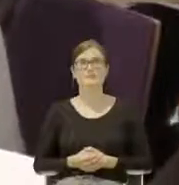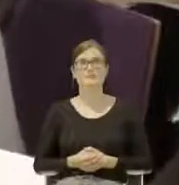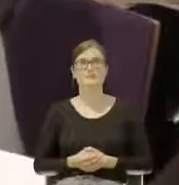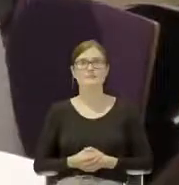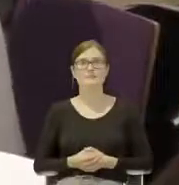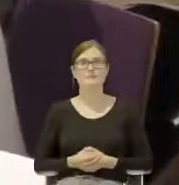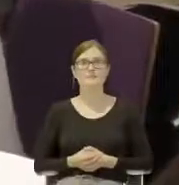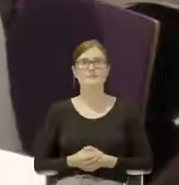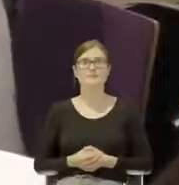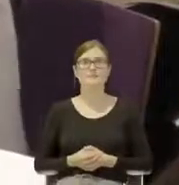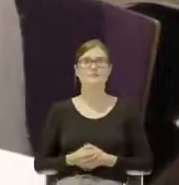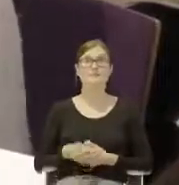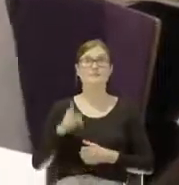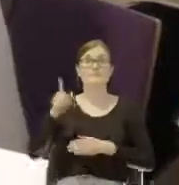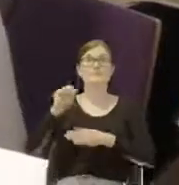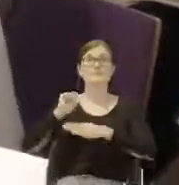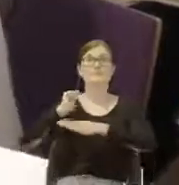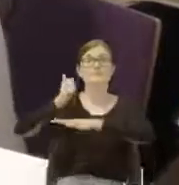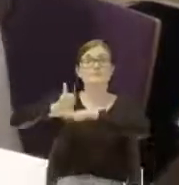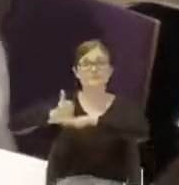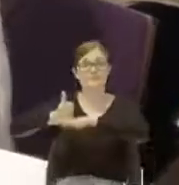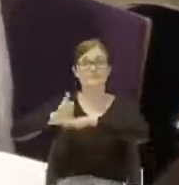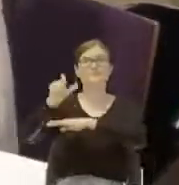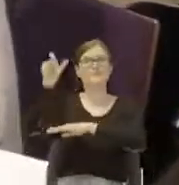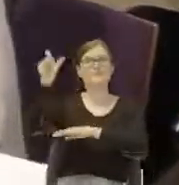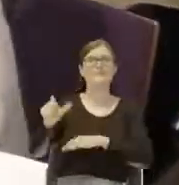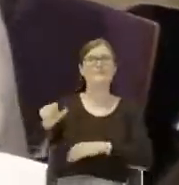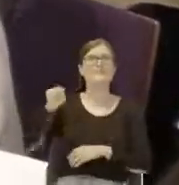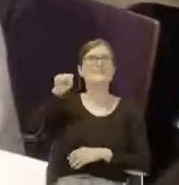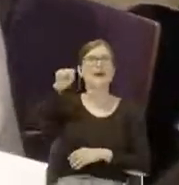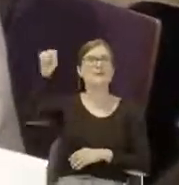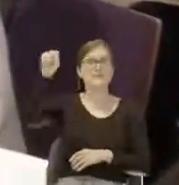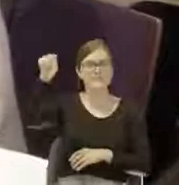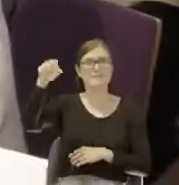presidente. Y metropolitano, efectivamente, Claudia.